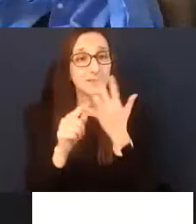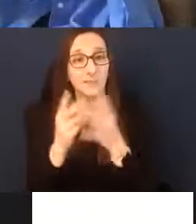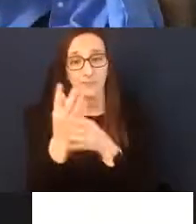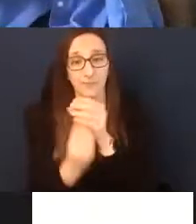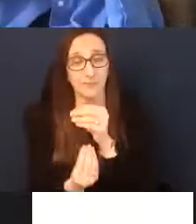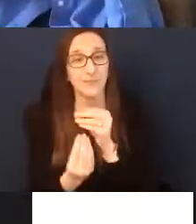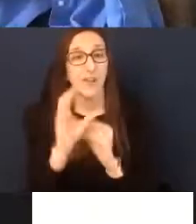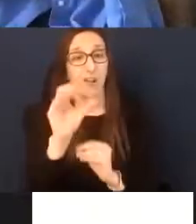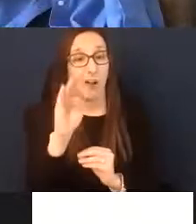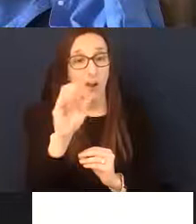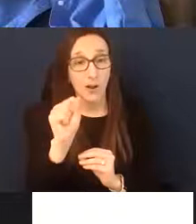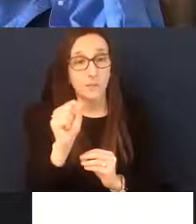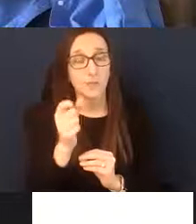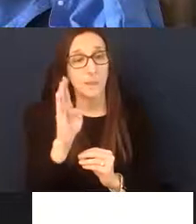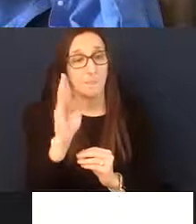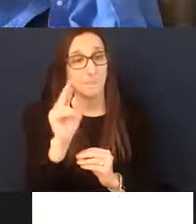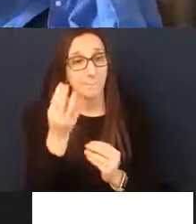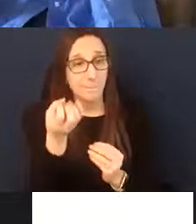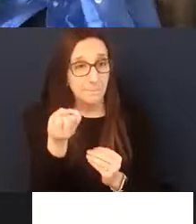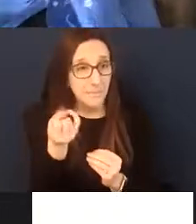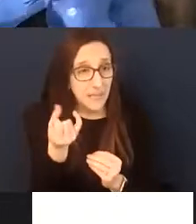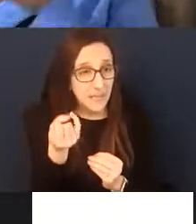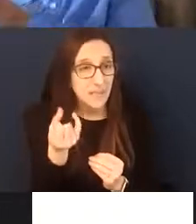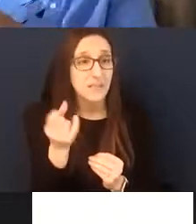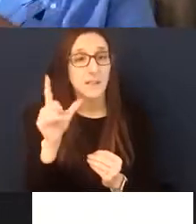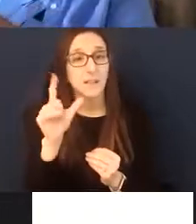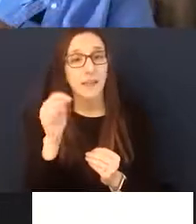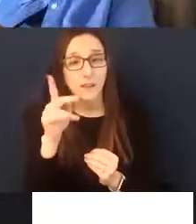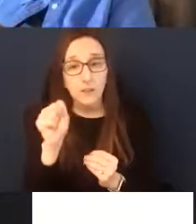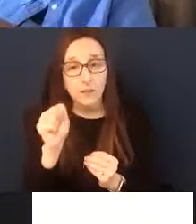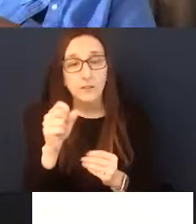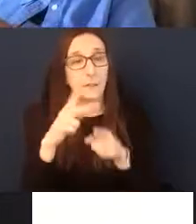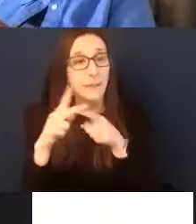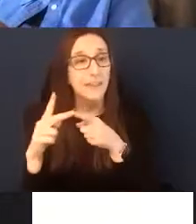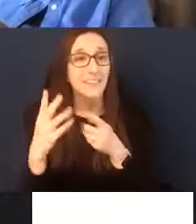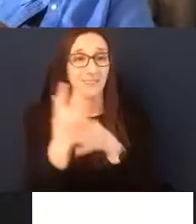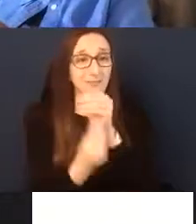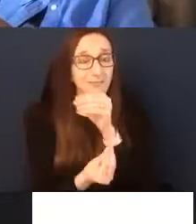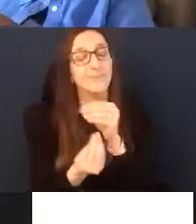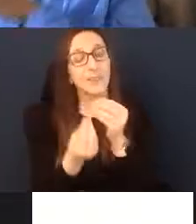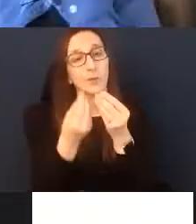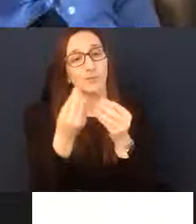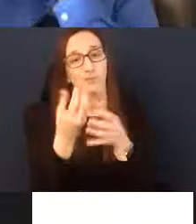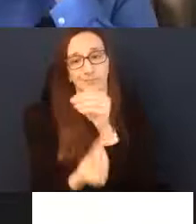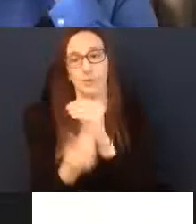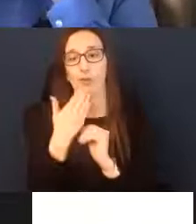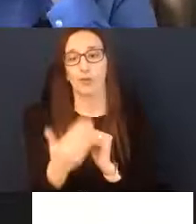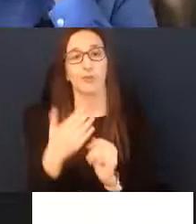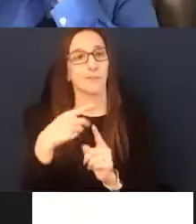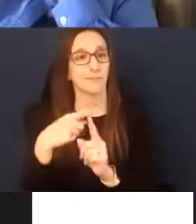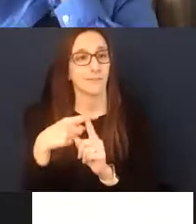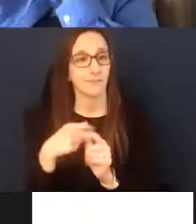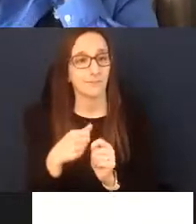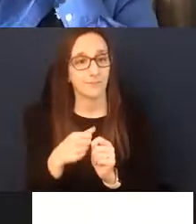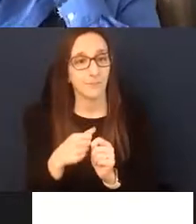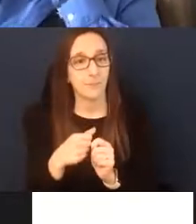carbs, beans, lentils, and peas is kind of eliminating all the other good stuff too. So they are considered a